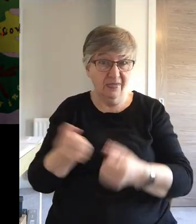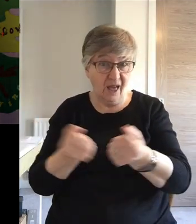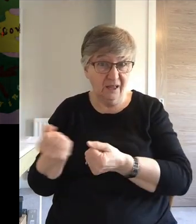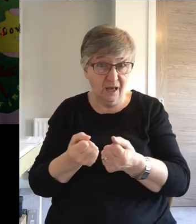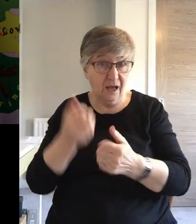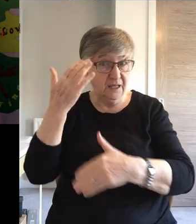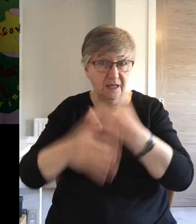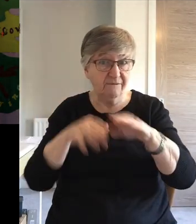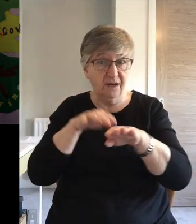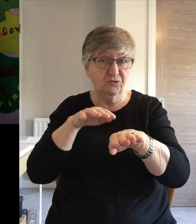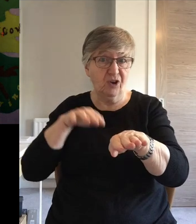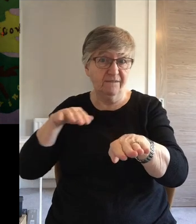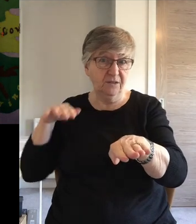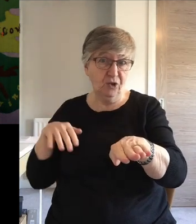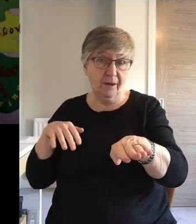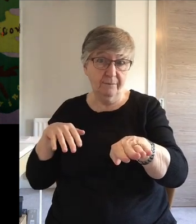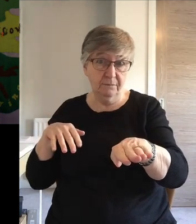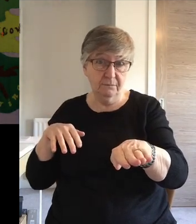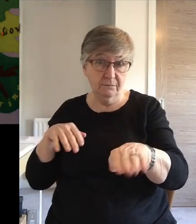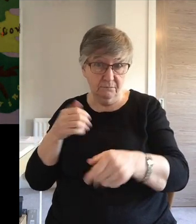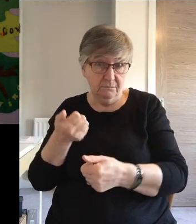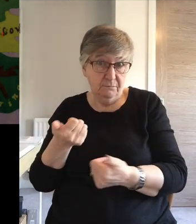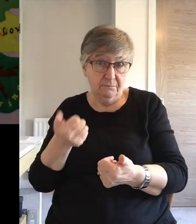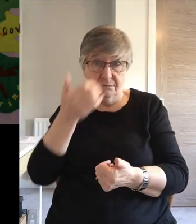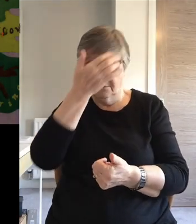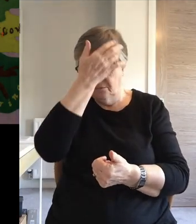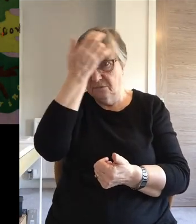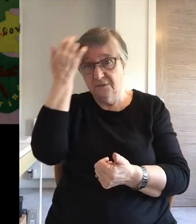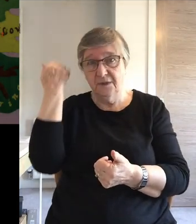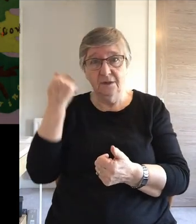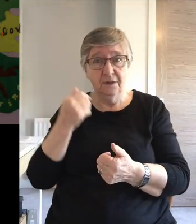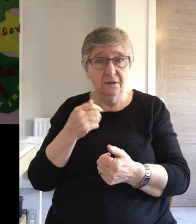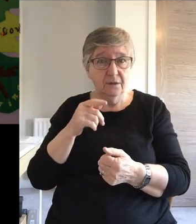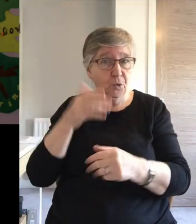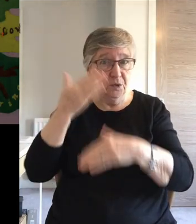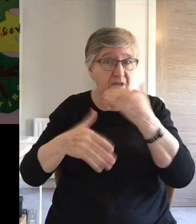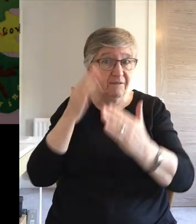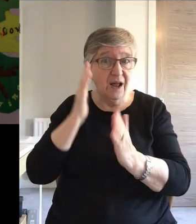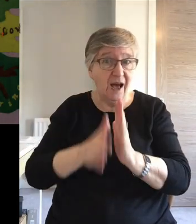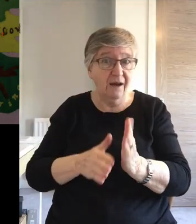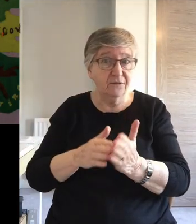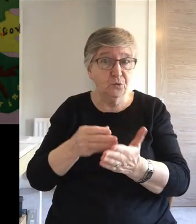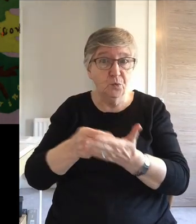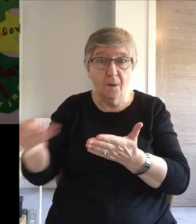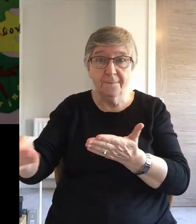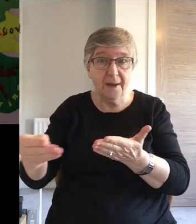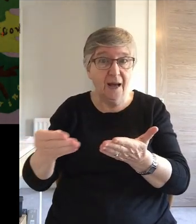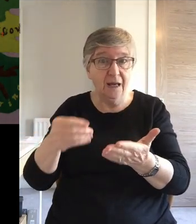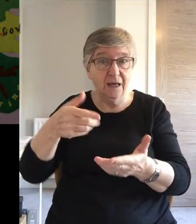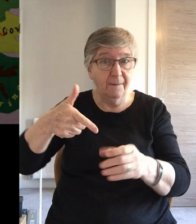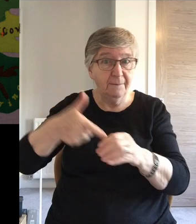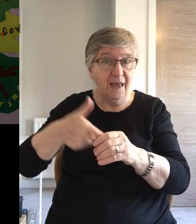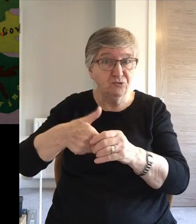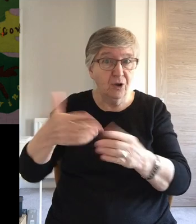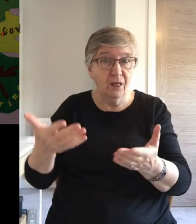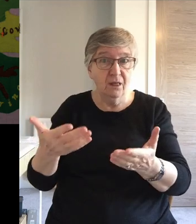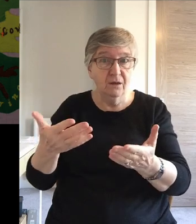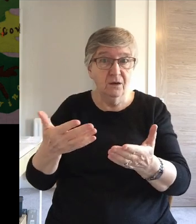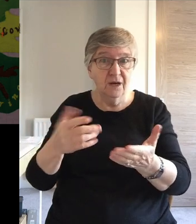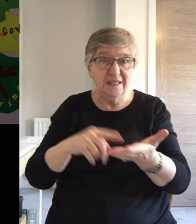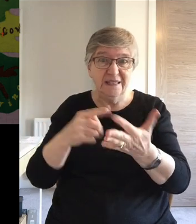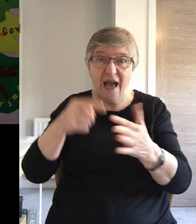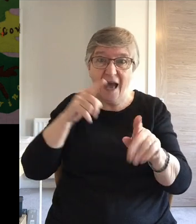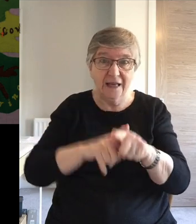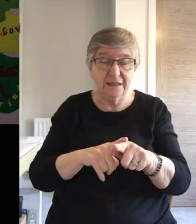That car's never going to be in a traffic jam. Is that the promise? You'll never have to buy petrol for it or pay road tax or anything? I don't think